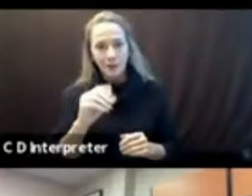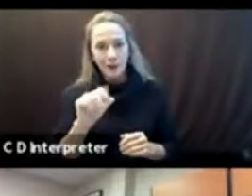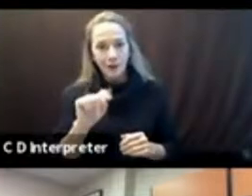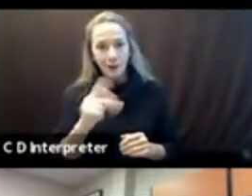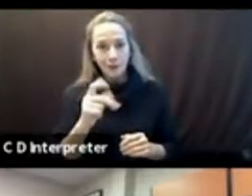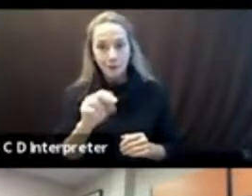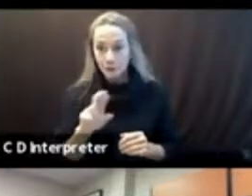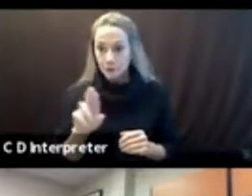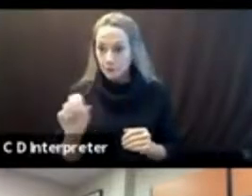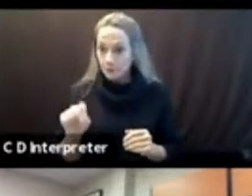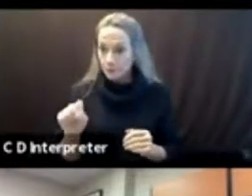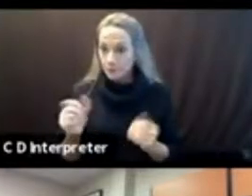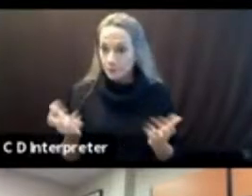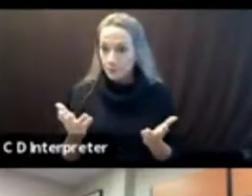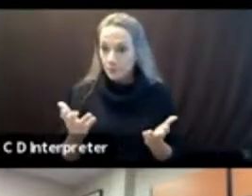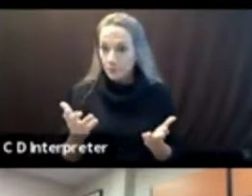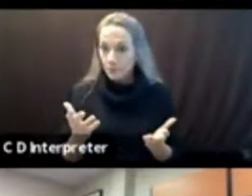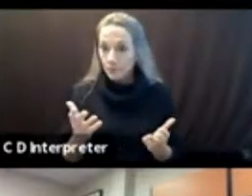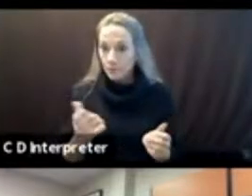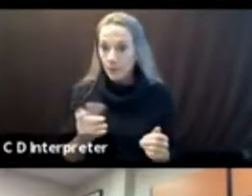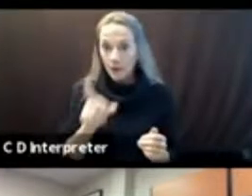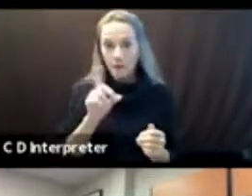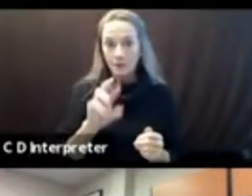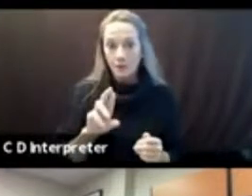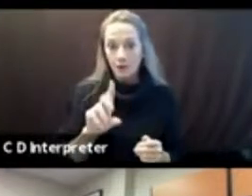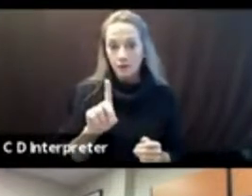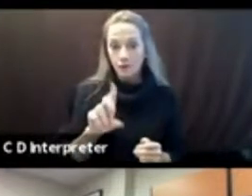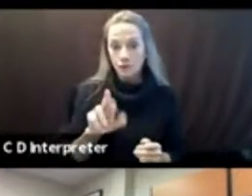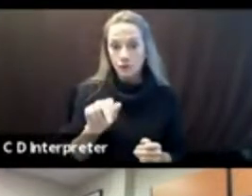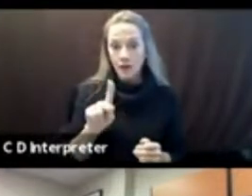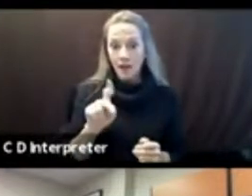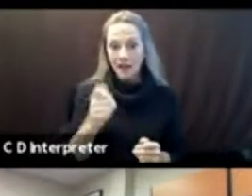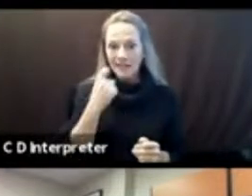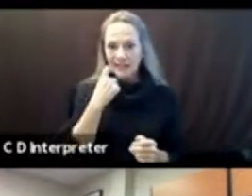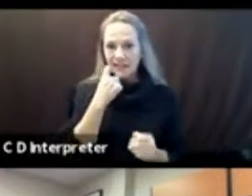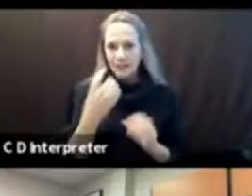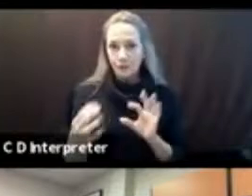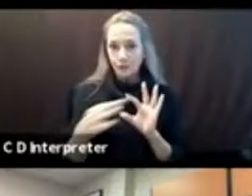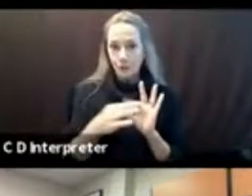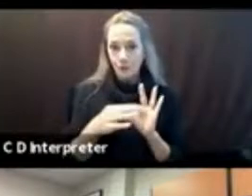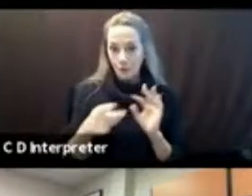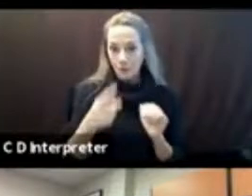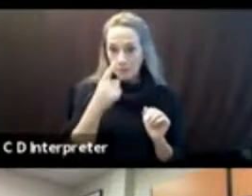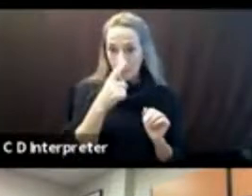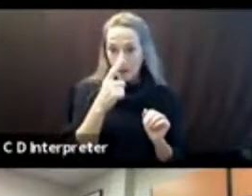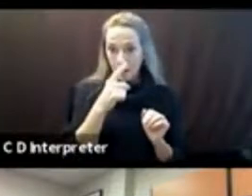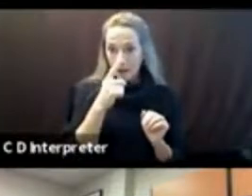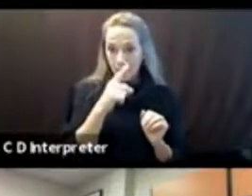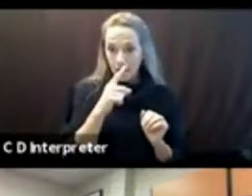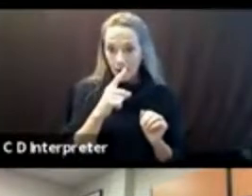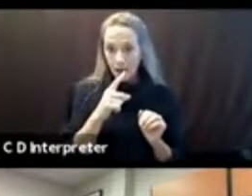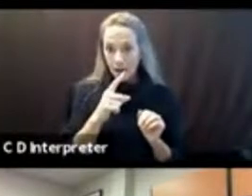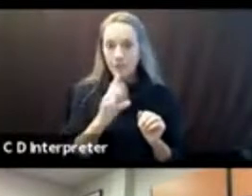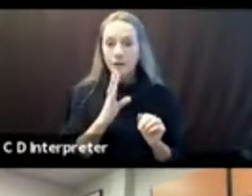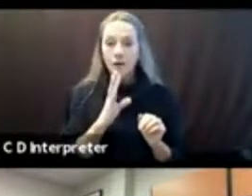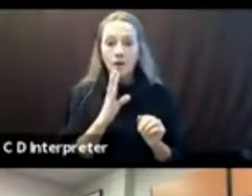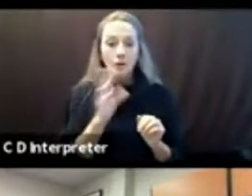it appears Dr. Drake has joined us, so I can see her. Dr. Drake, would you mind doing a audio check